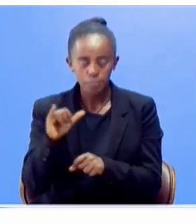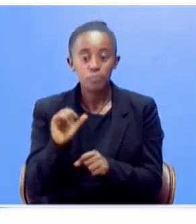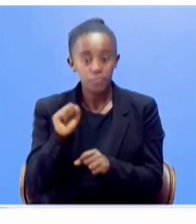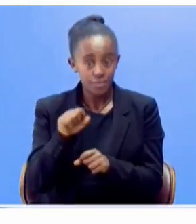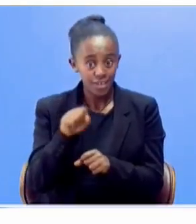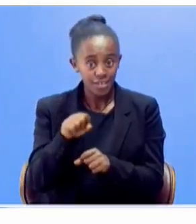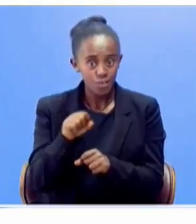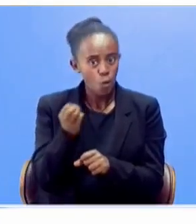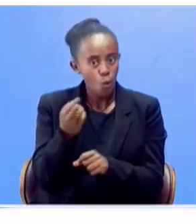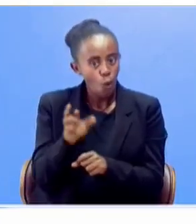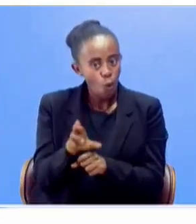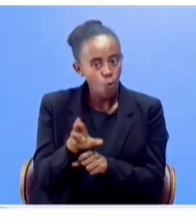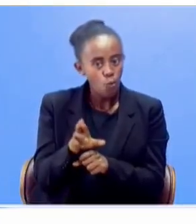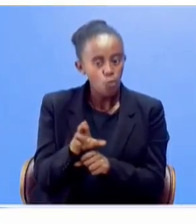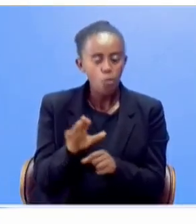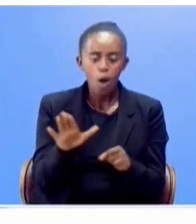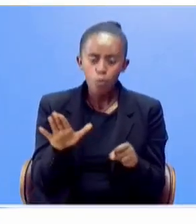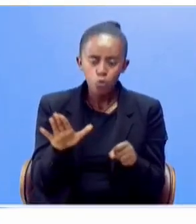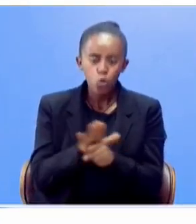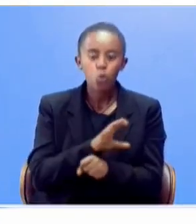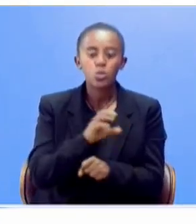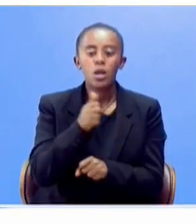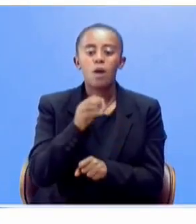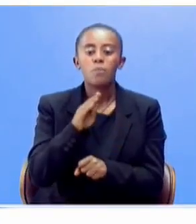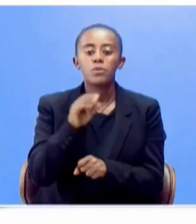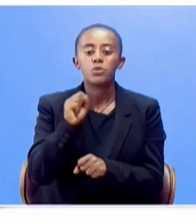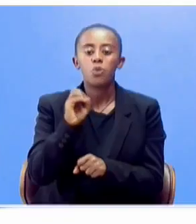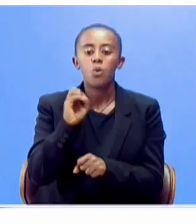Yes? Or absolutely.